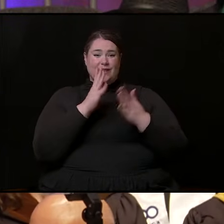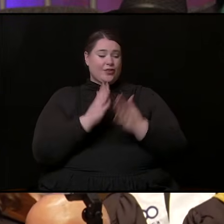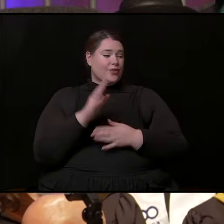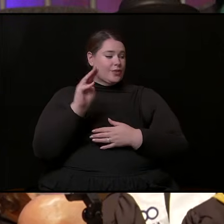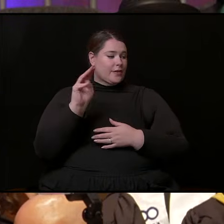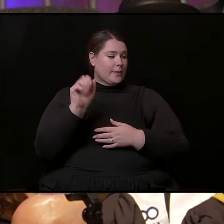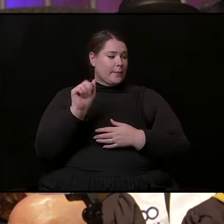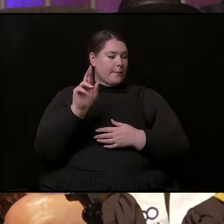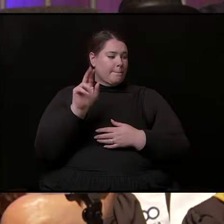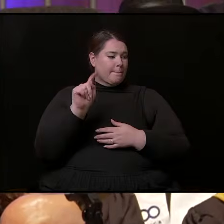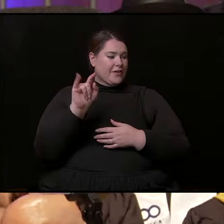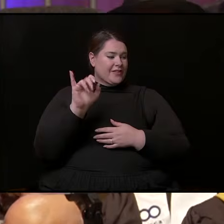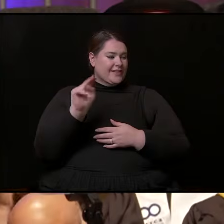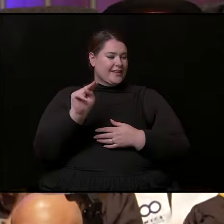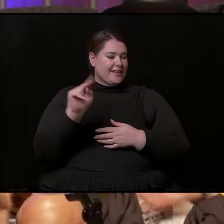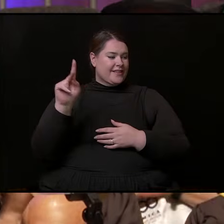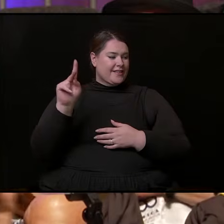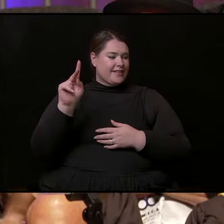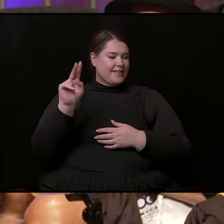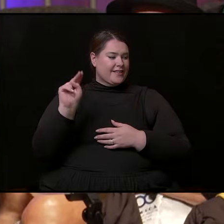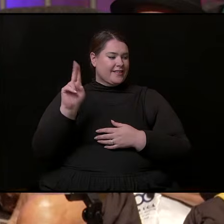Knuppel and Artie Sidahiro.